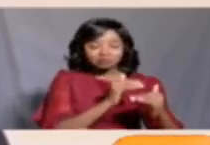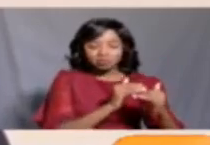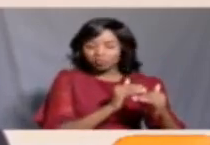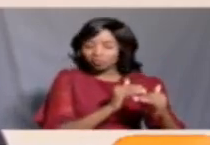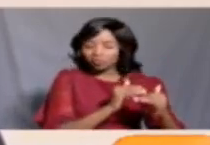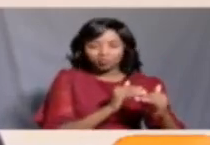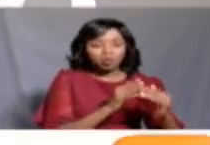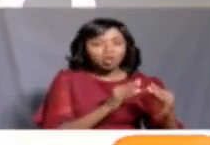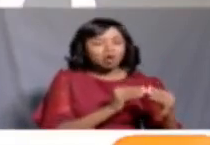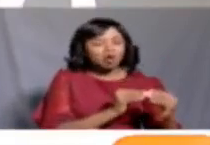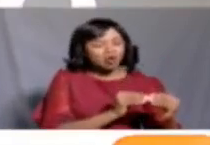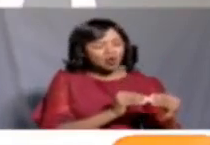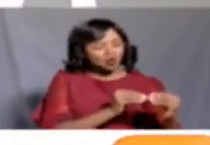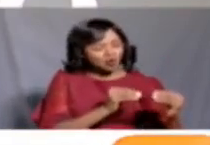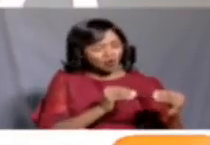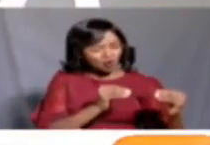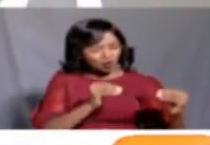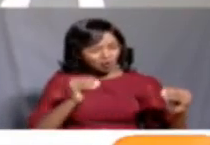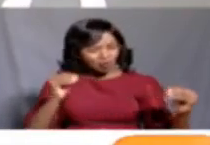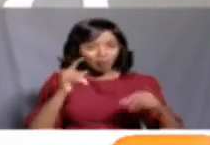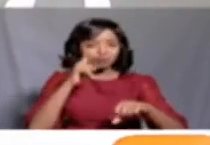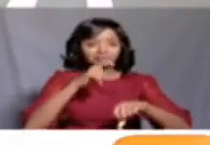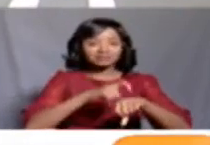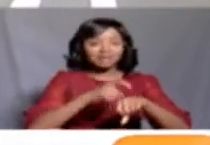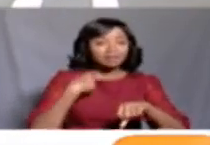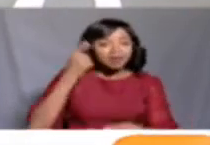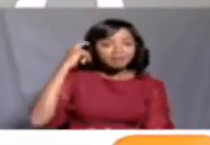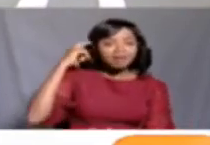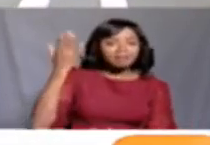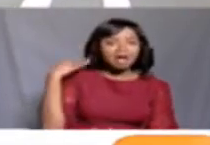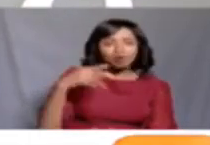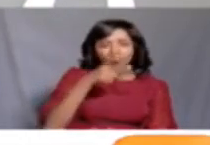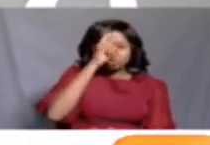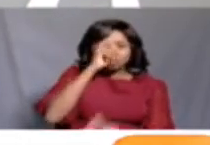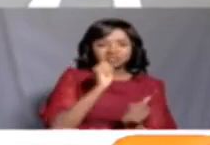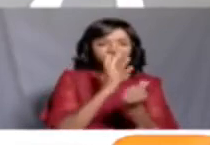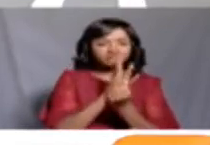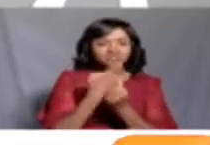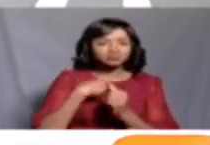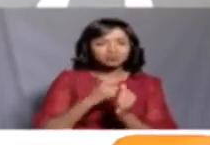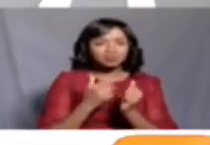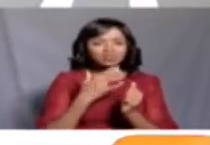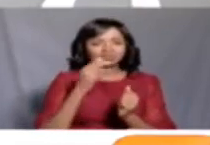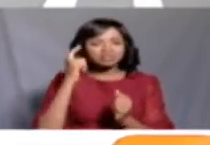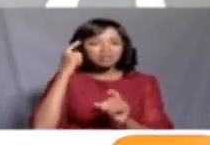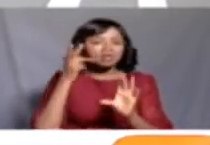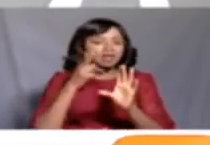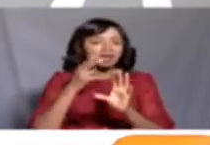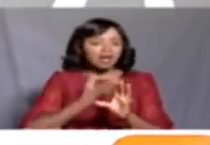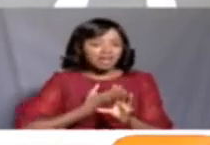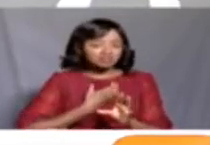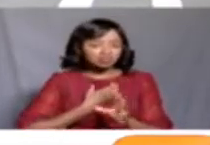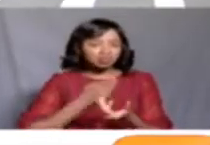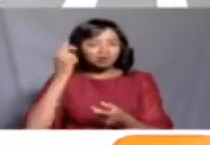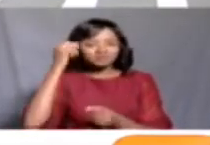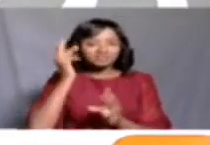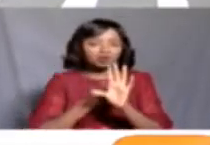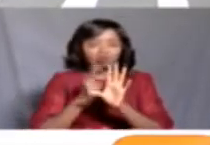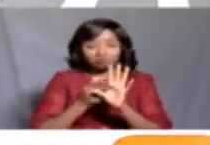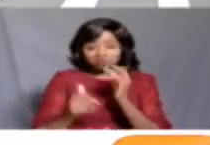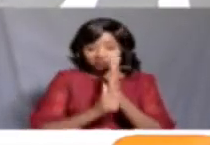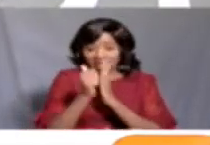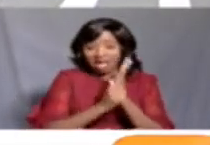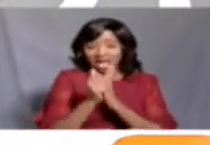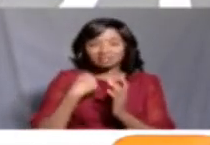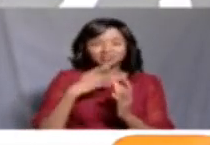the Counselors and Psychologists Act 2014, we were really, really frustrated because, you know, for us, especially in the private sector,